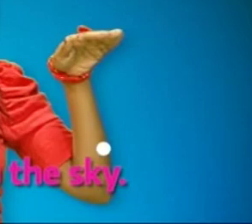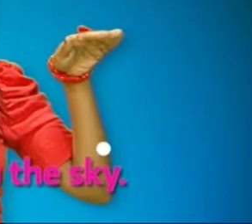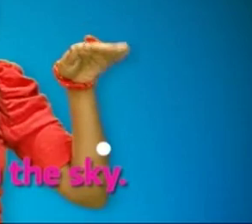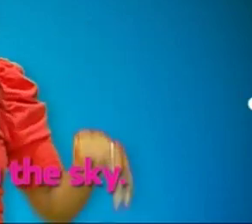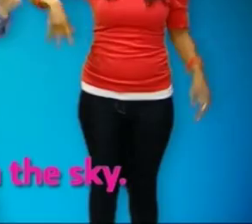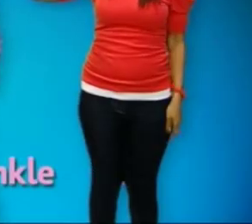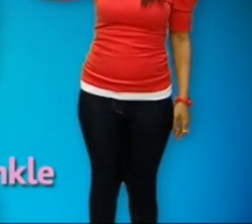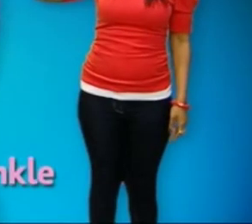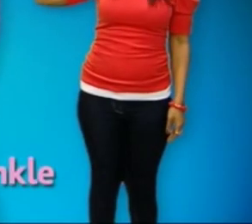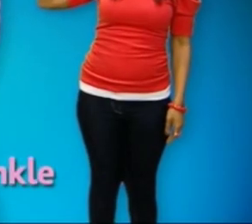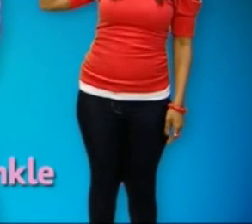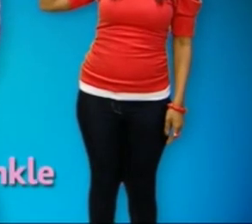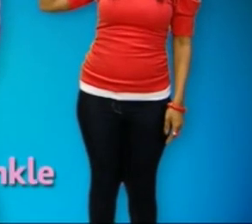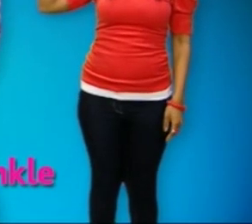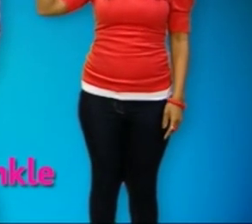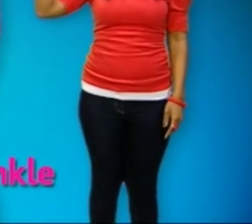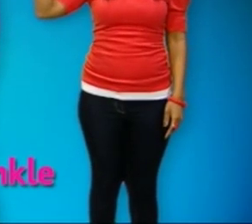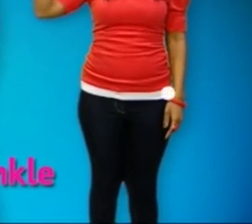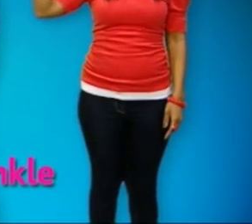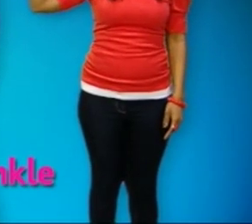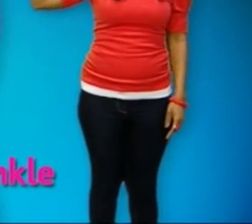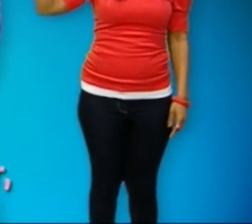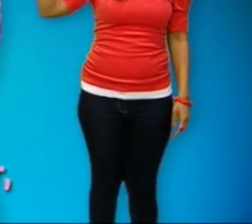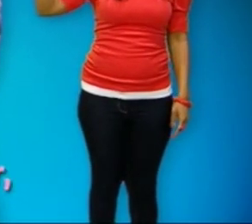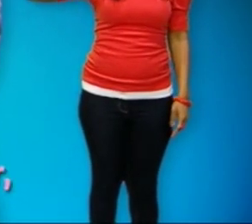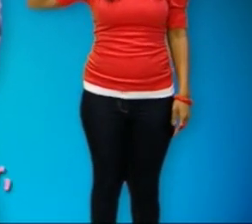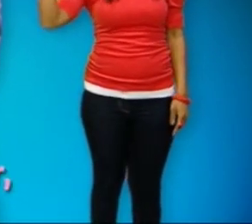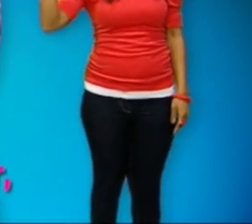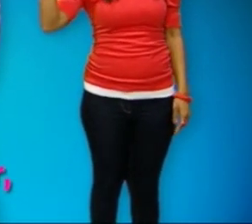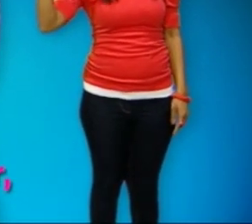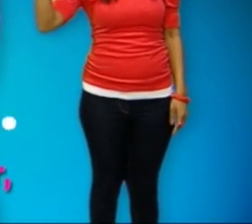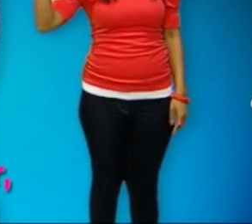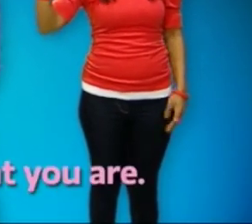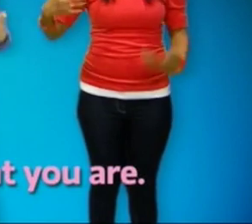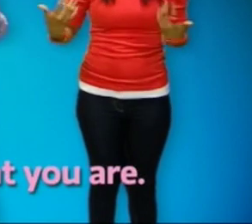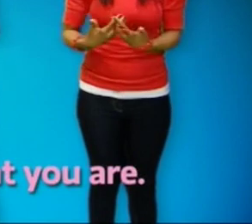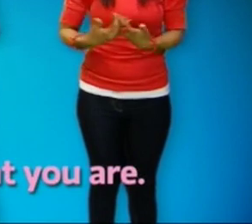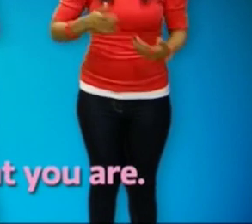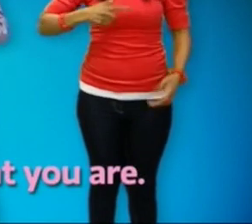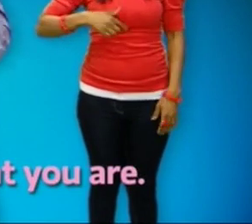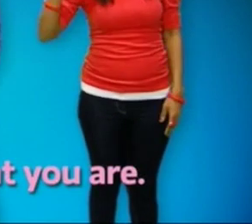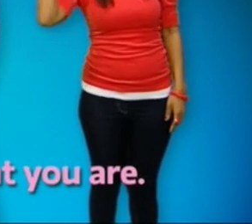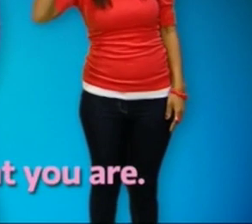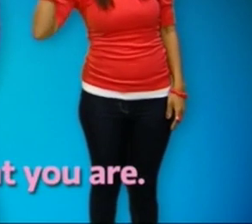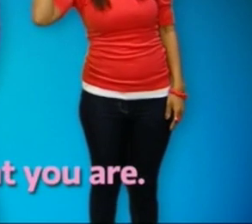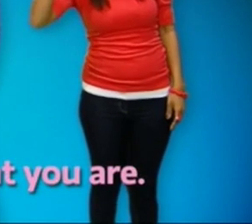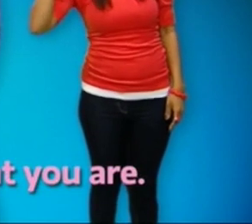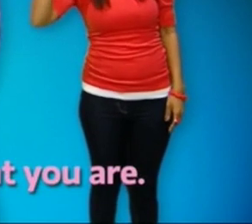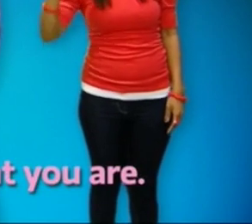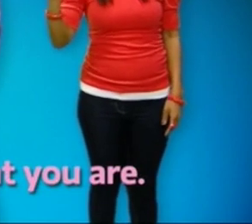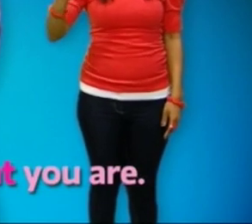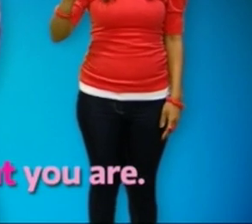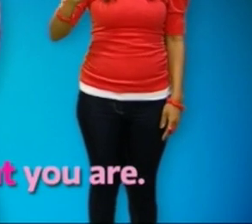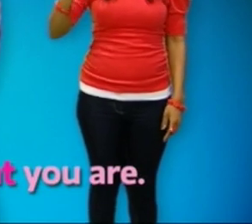the sky. Twinkle, twinkle, little star, how I